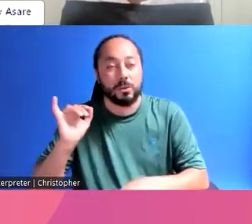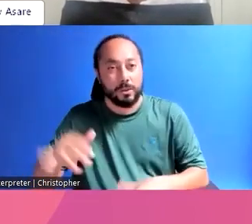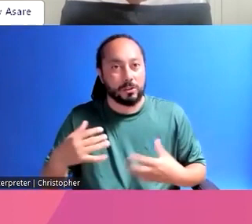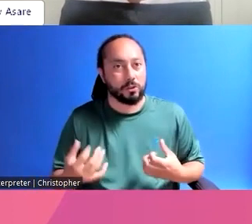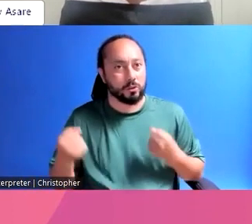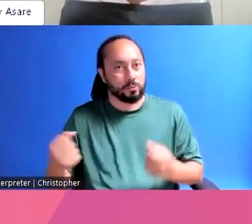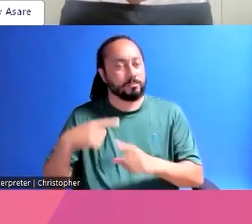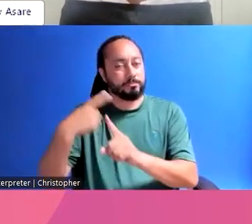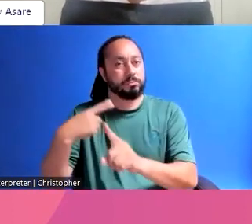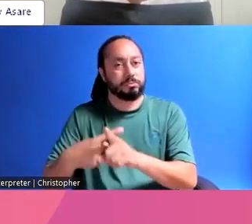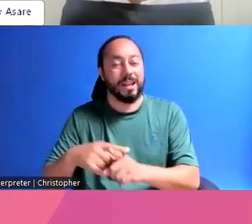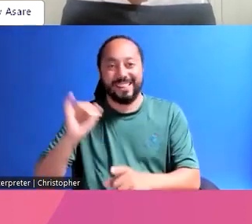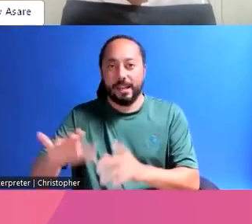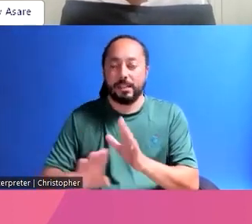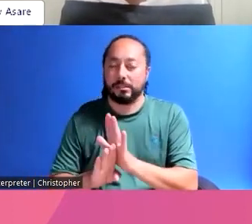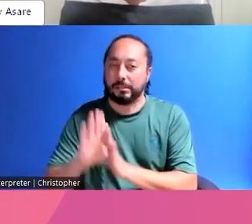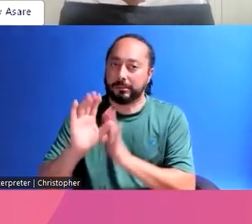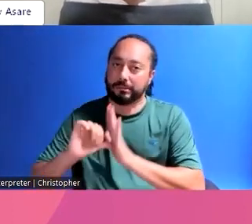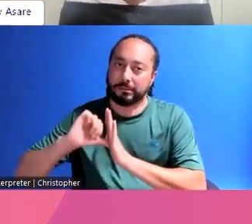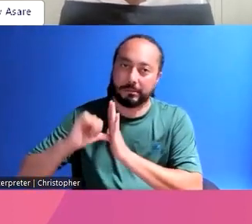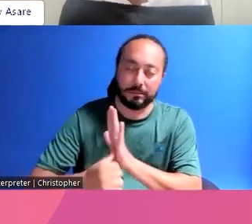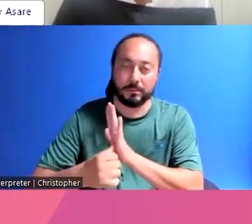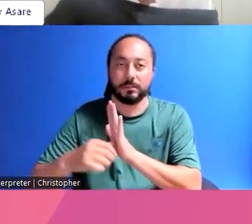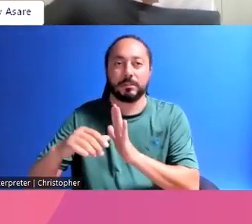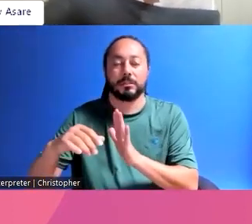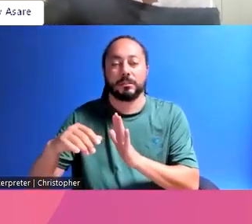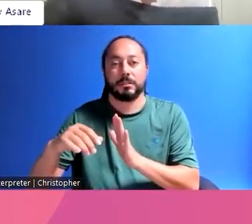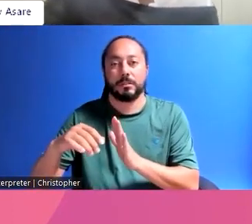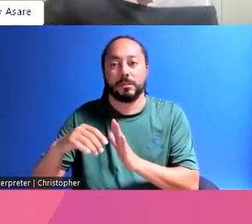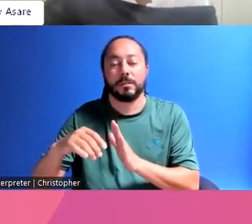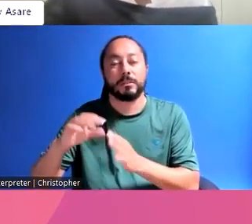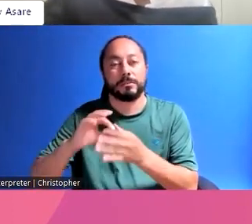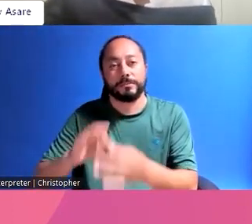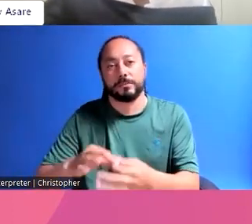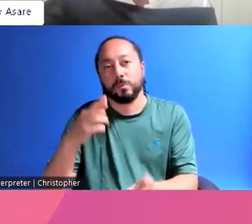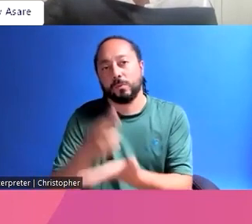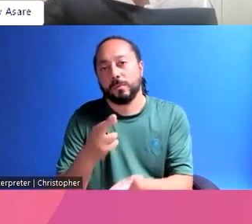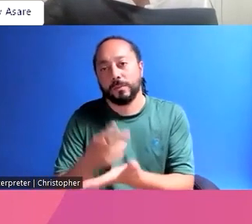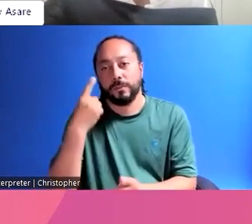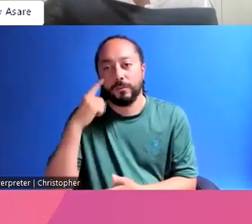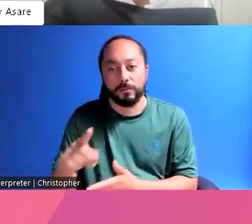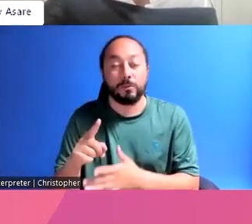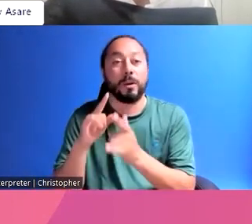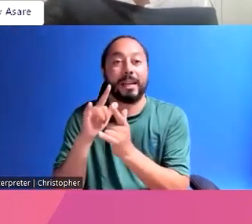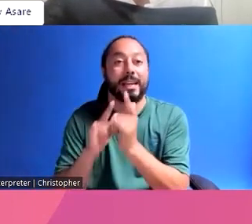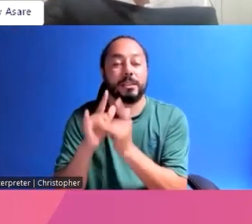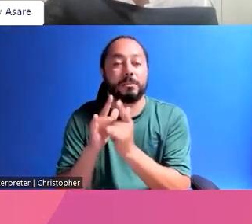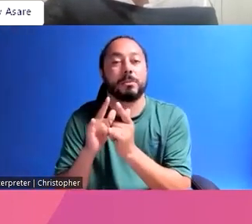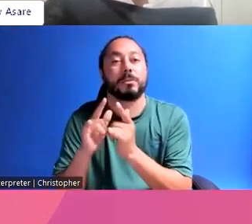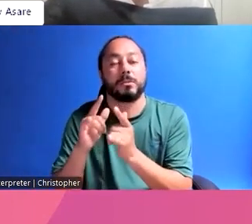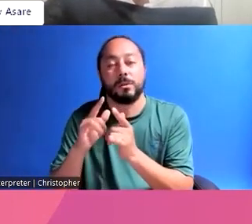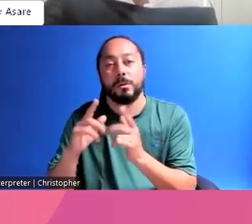be built upon, highlighted when it comes to rehabilitation for intimate partner violence